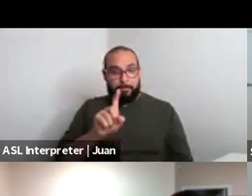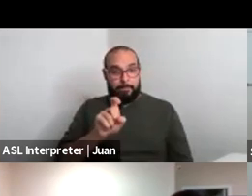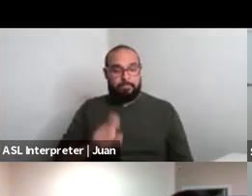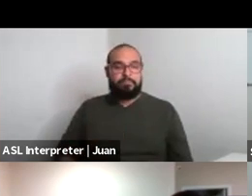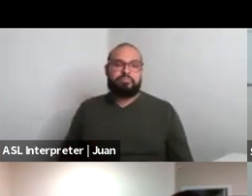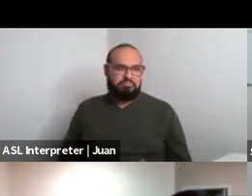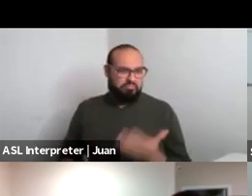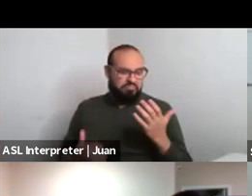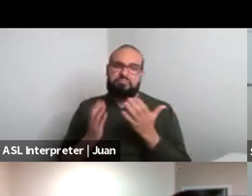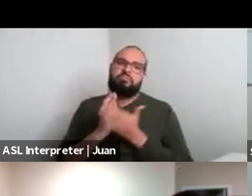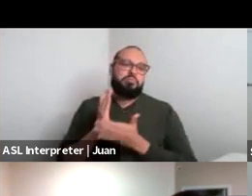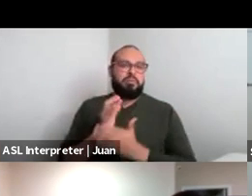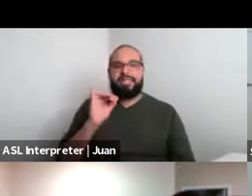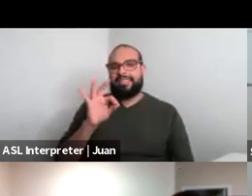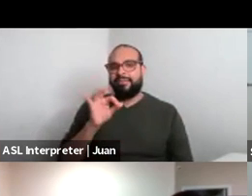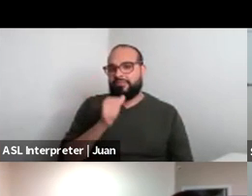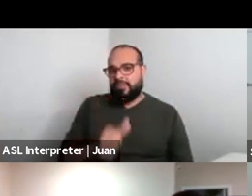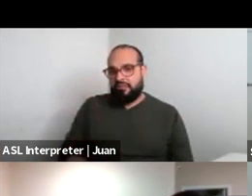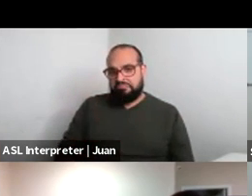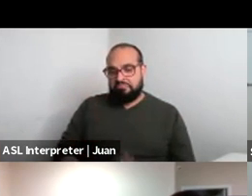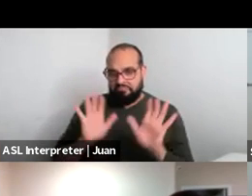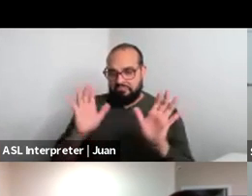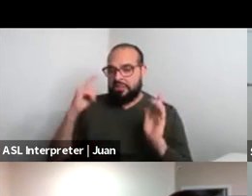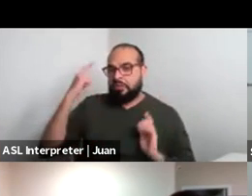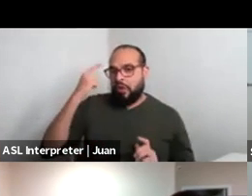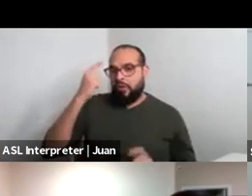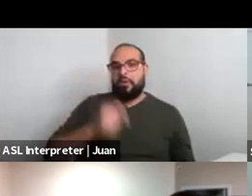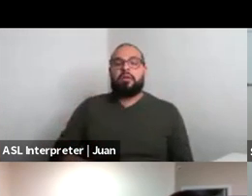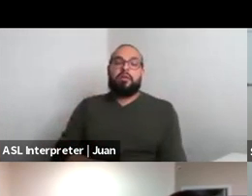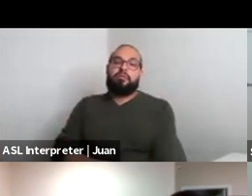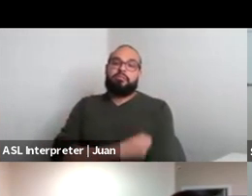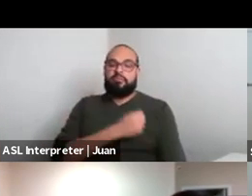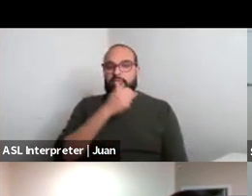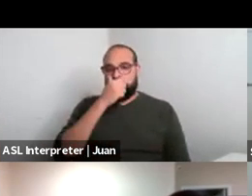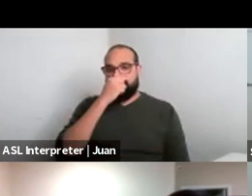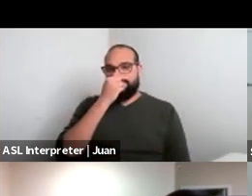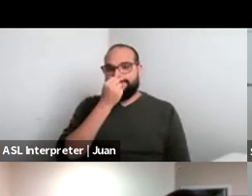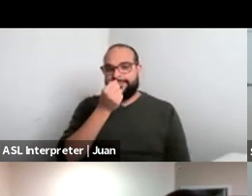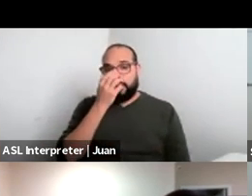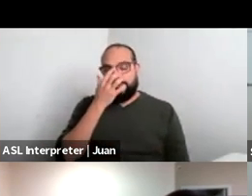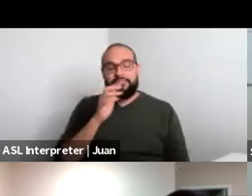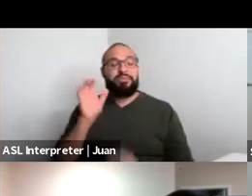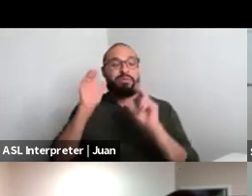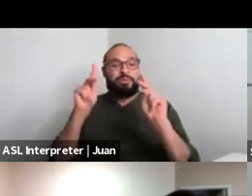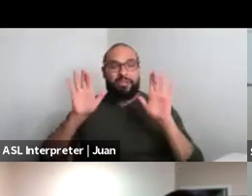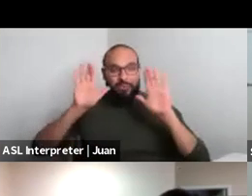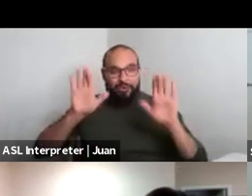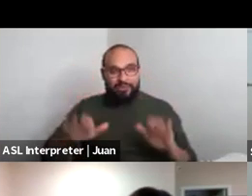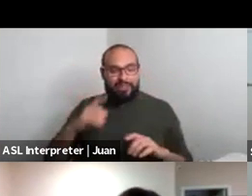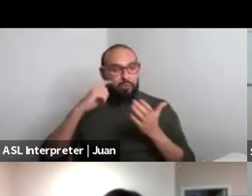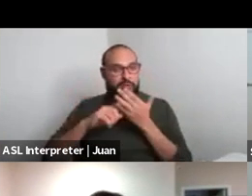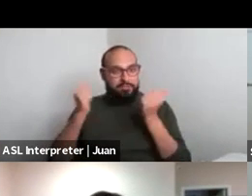It's okay if you weren't yet, but just wondering. Okay. Great. I see a lot of head